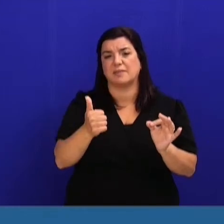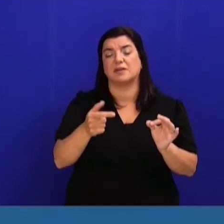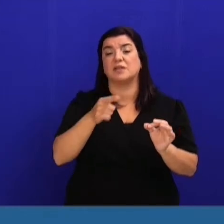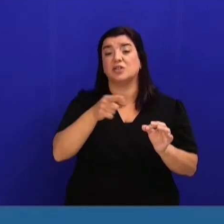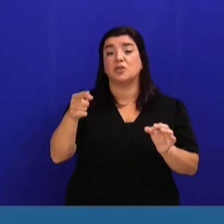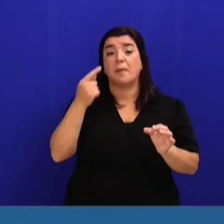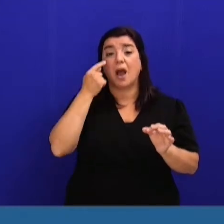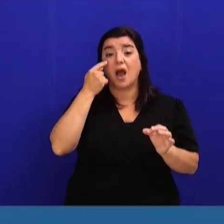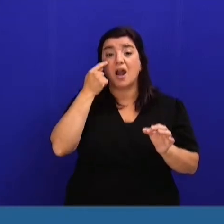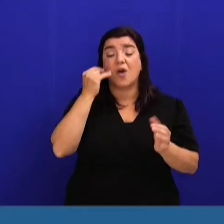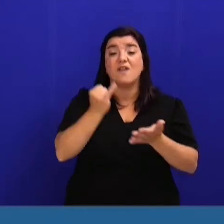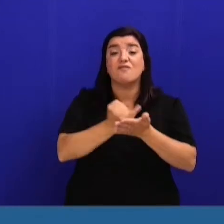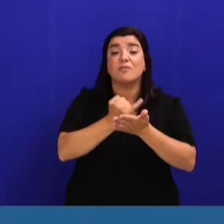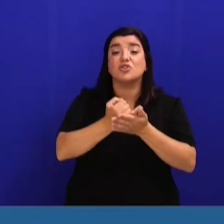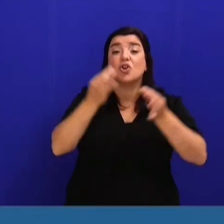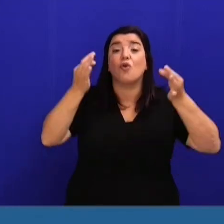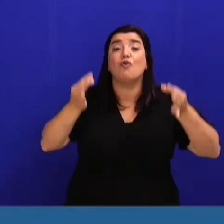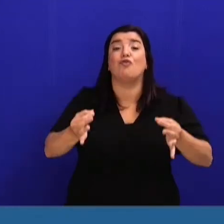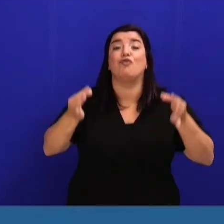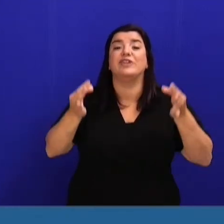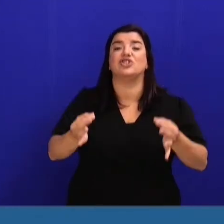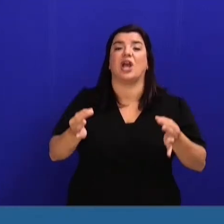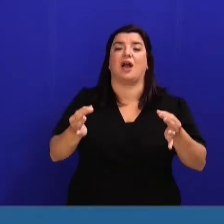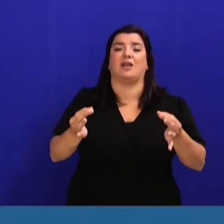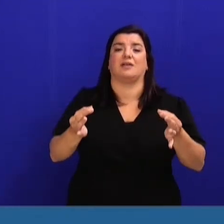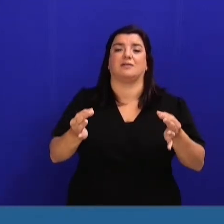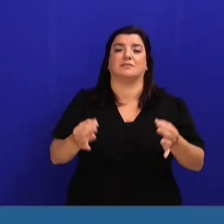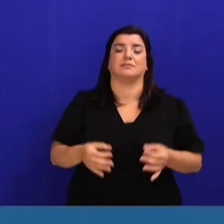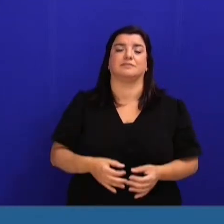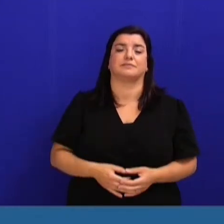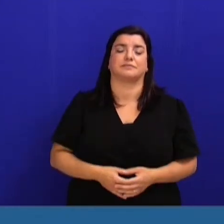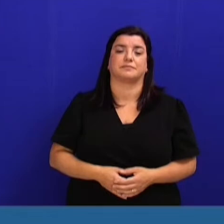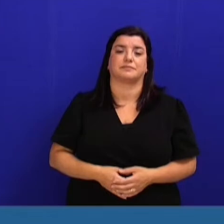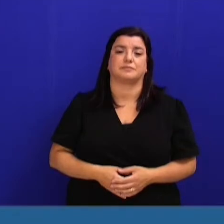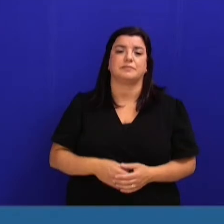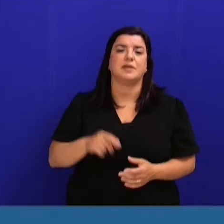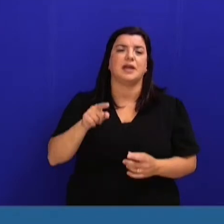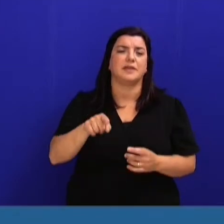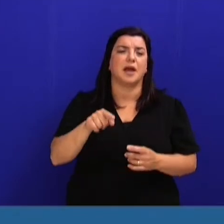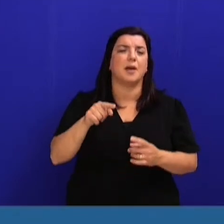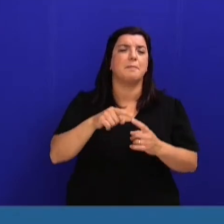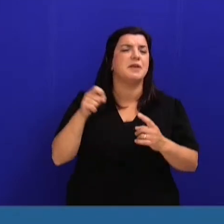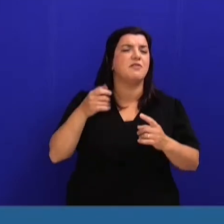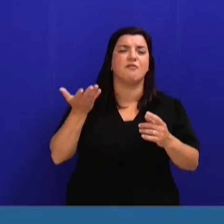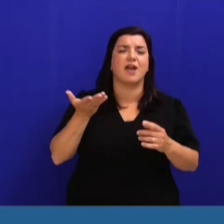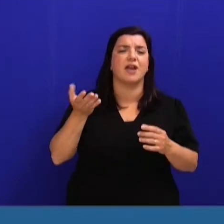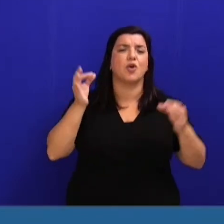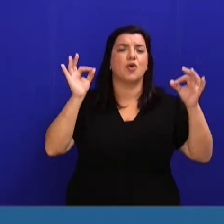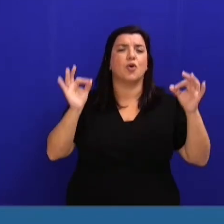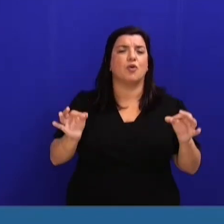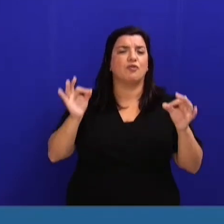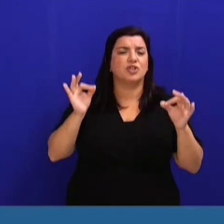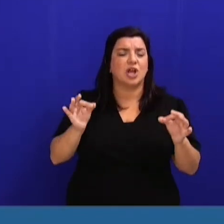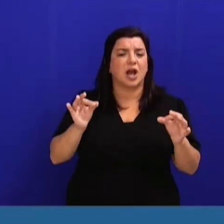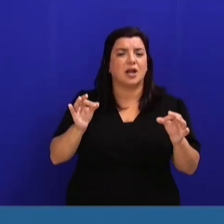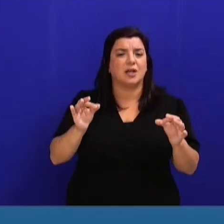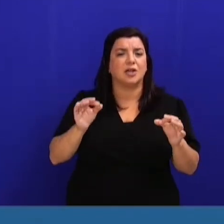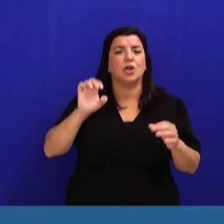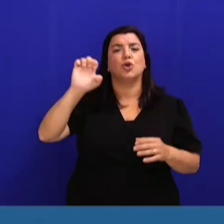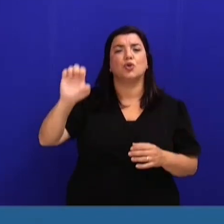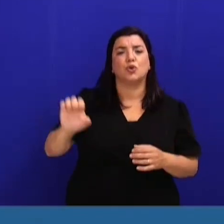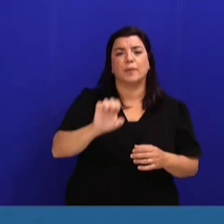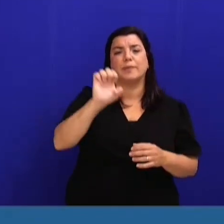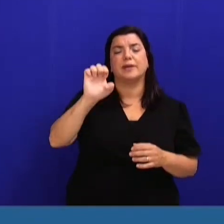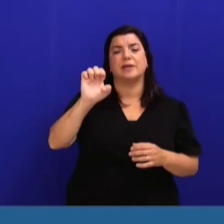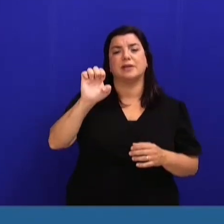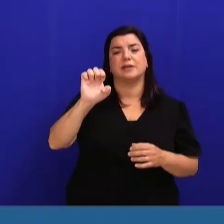kwatati wkoll dak l-informazzjoni li ħarġet ukoll l-European Medicines Agency. U ejja nikkoreġixxu lil kulħadd speċjalment iż-żgħażagħ biex tiġu